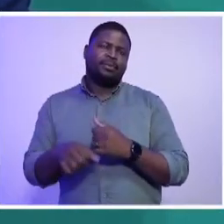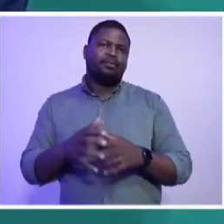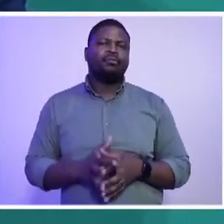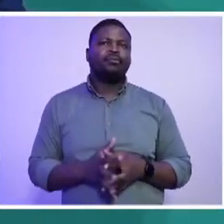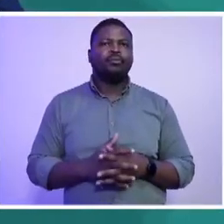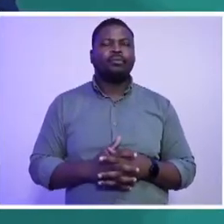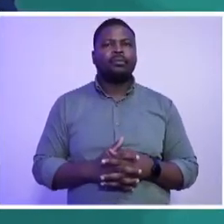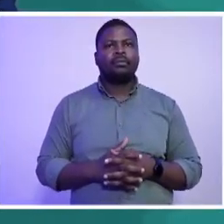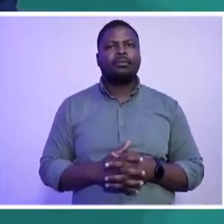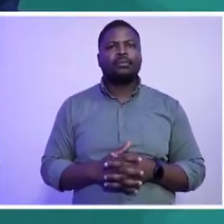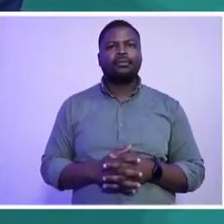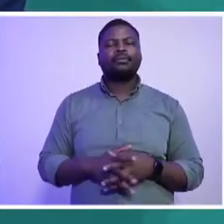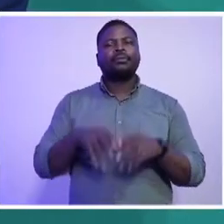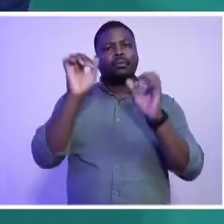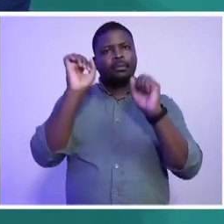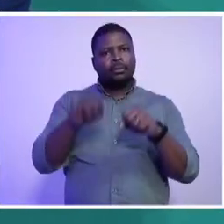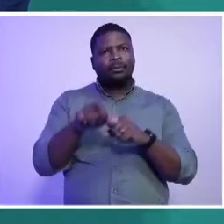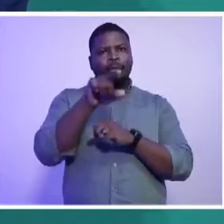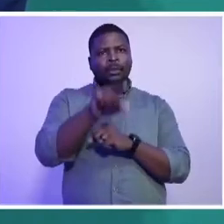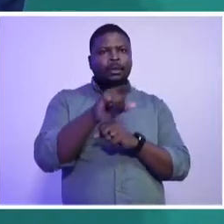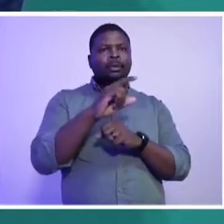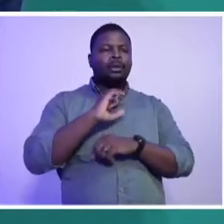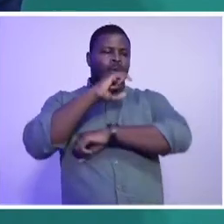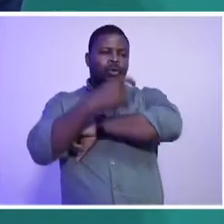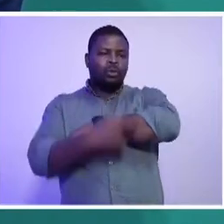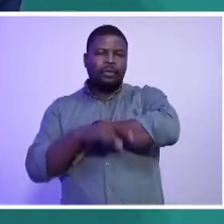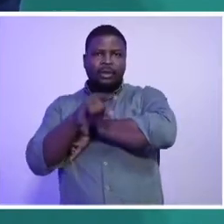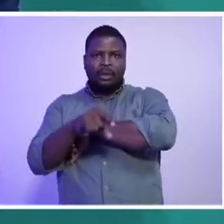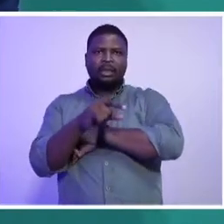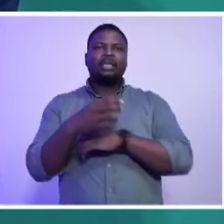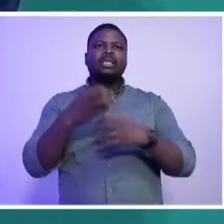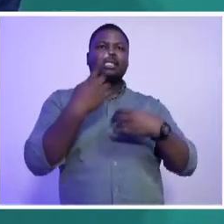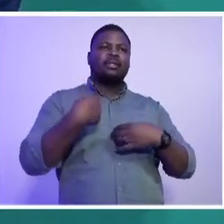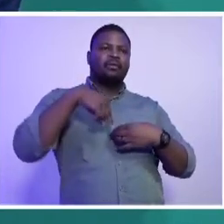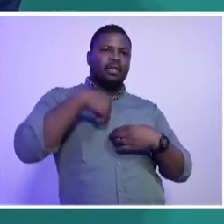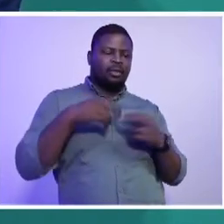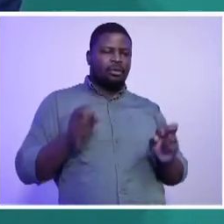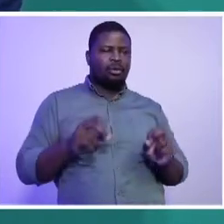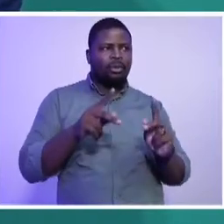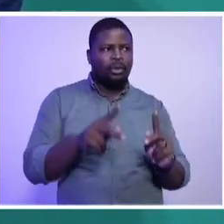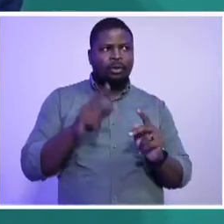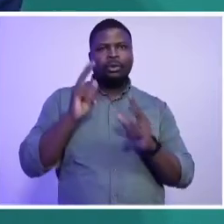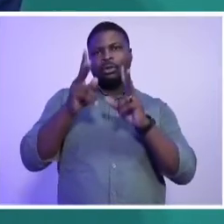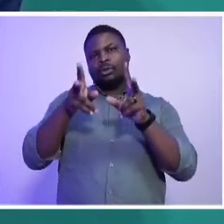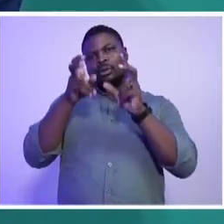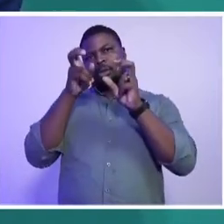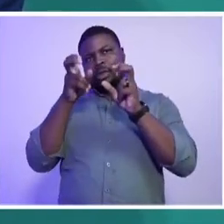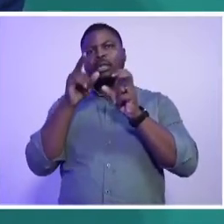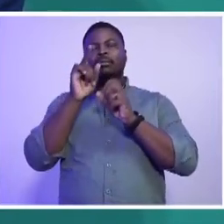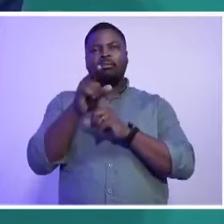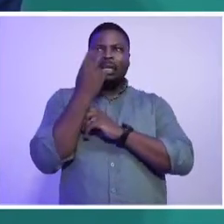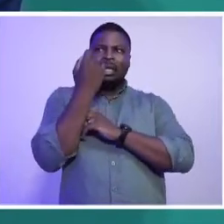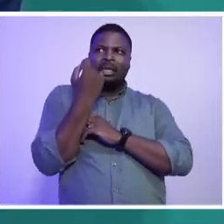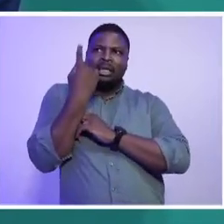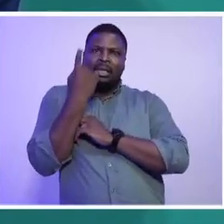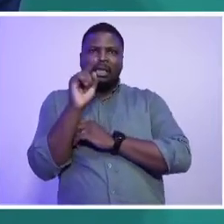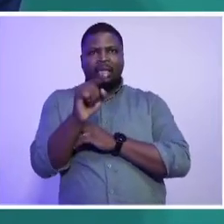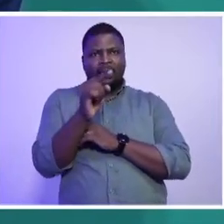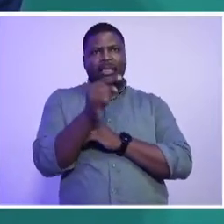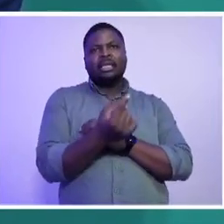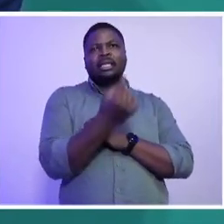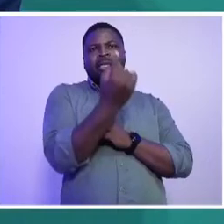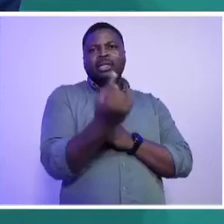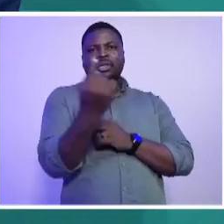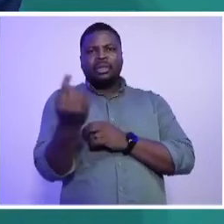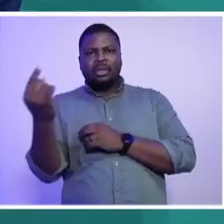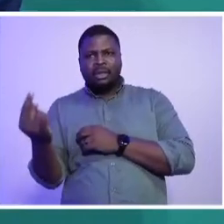Indeed, this conference has offered us an opportunity to see, listen, and understand what each of us is doing in